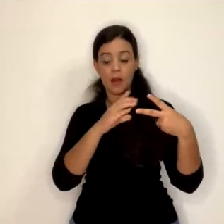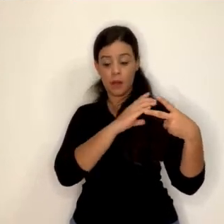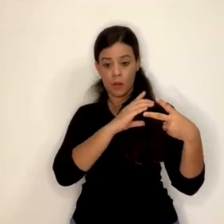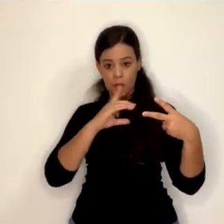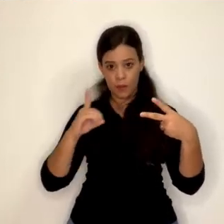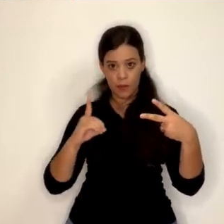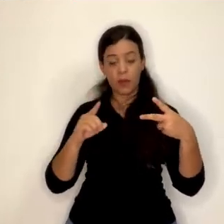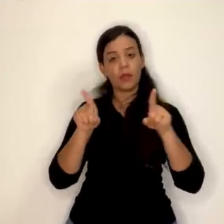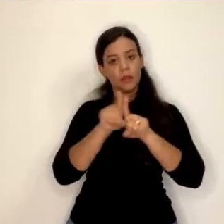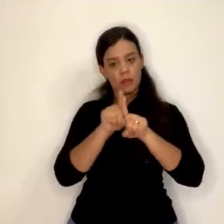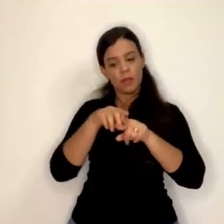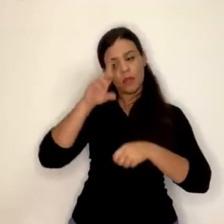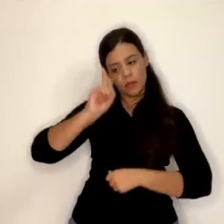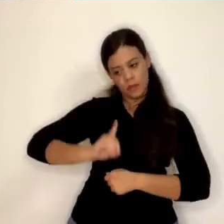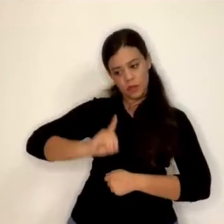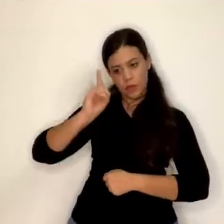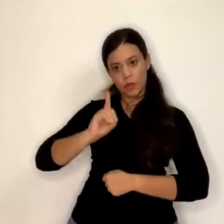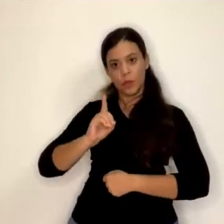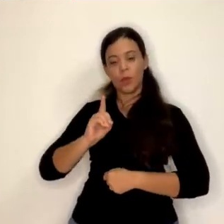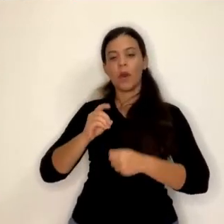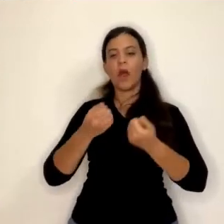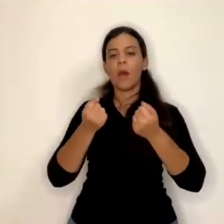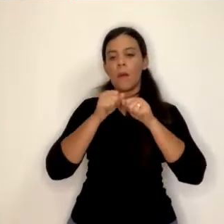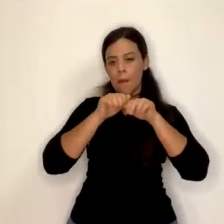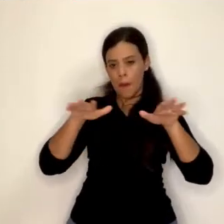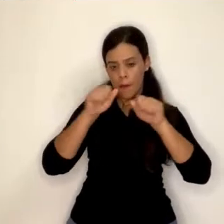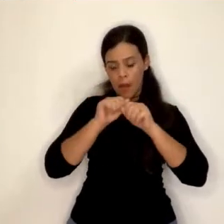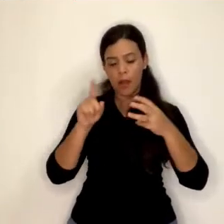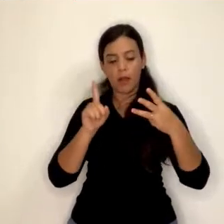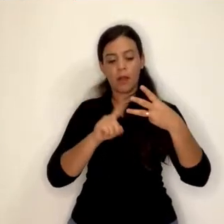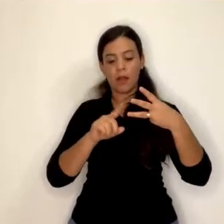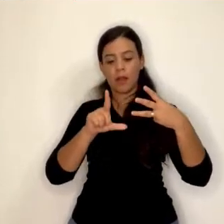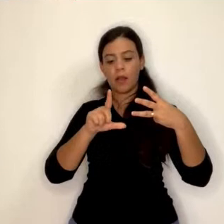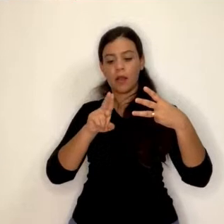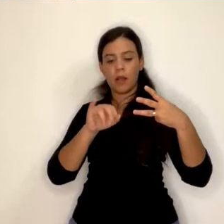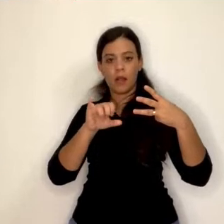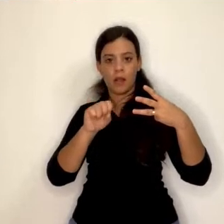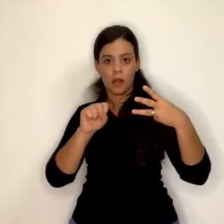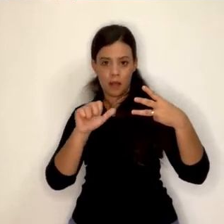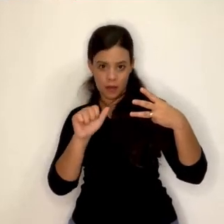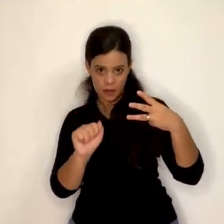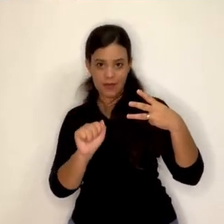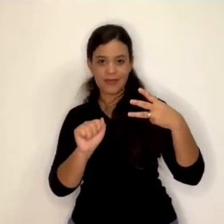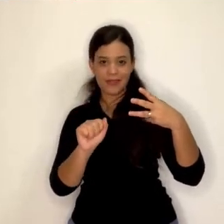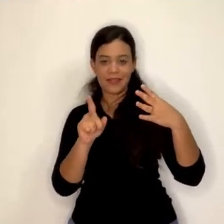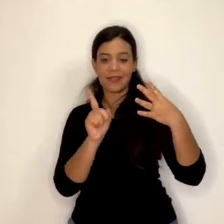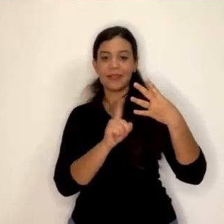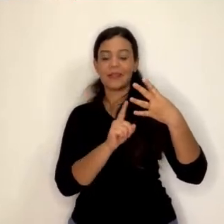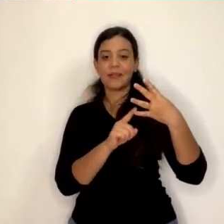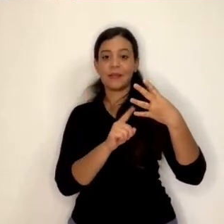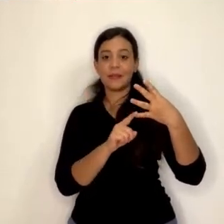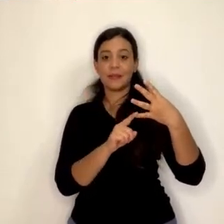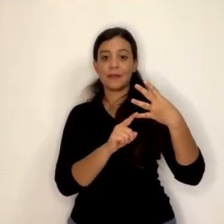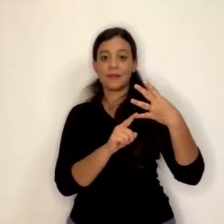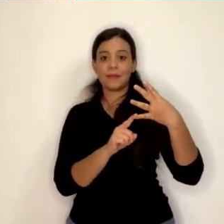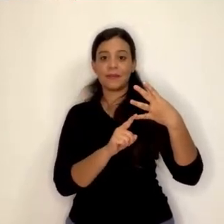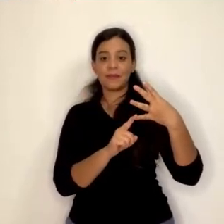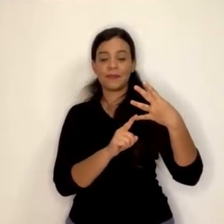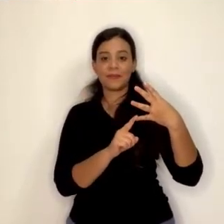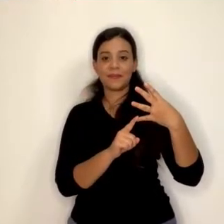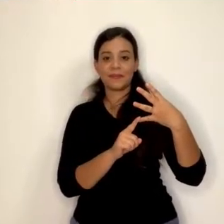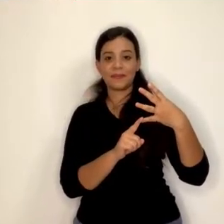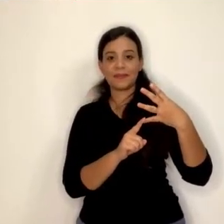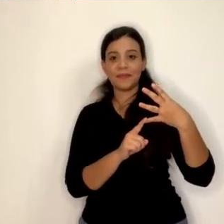Nascimento, our coordinator and directors of broadcast, Vladissa Beckman,